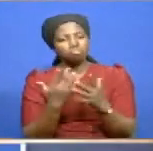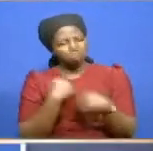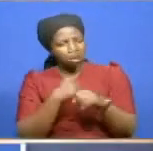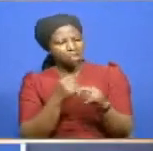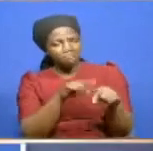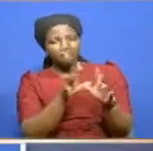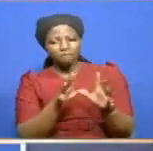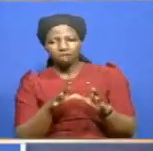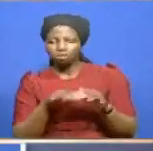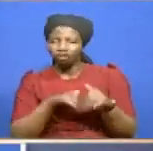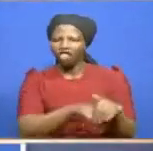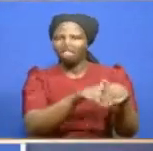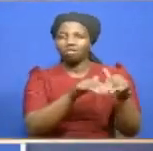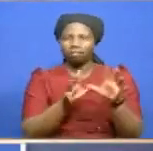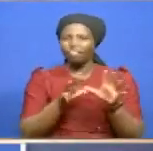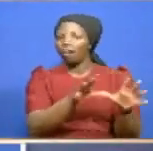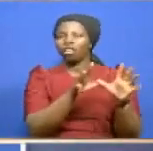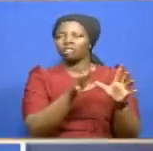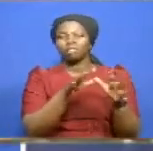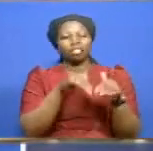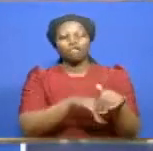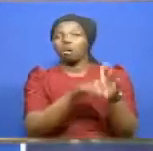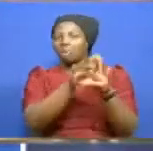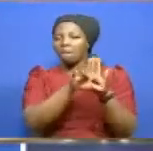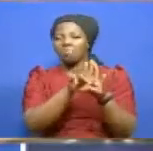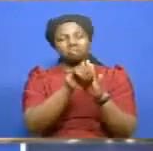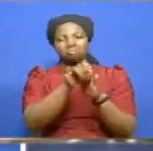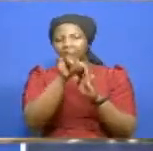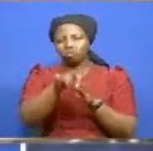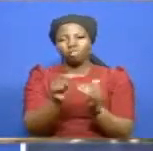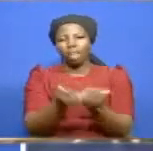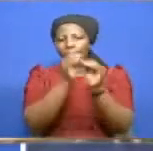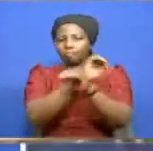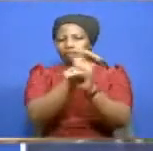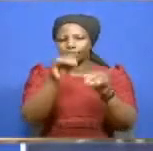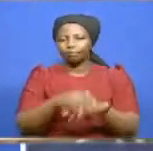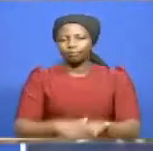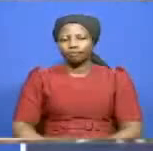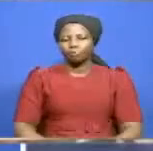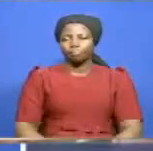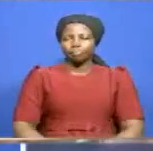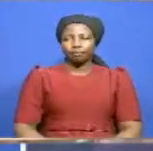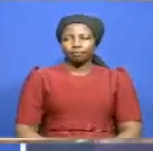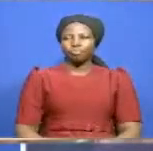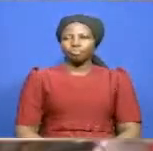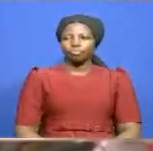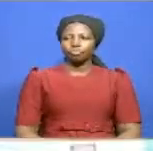I think that should not be the case. Caroline Kamau reporting for Channel One News.